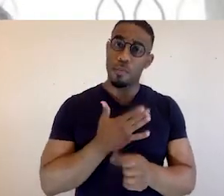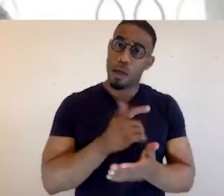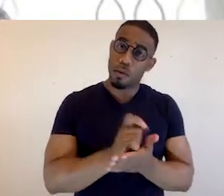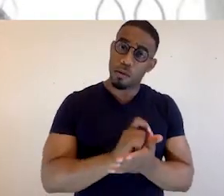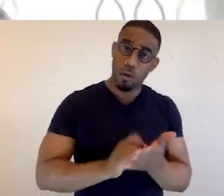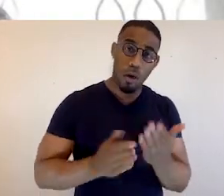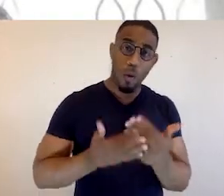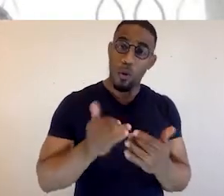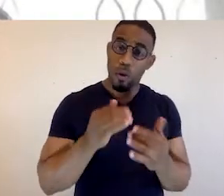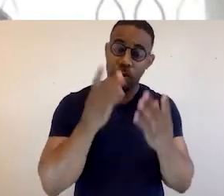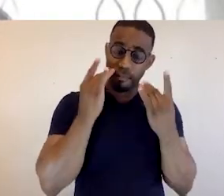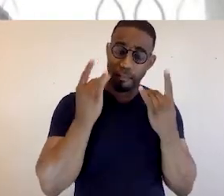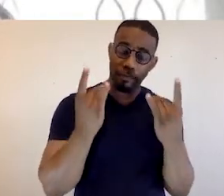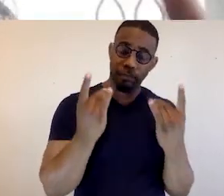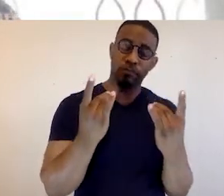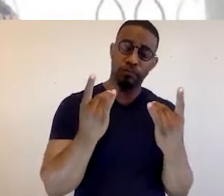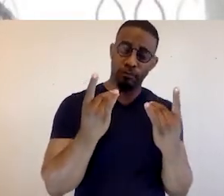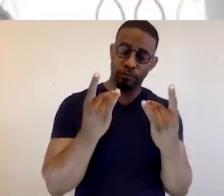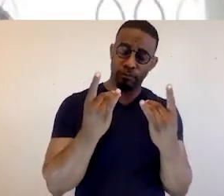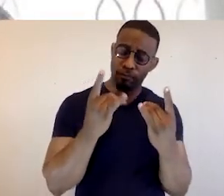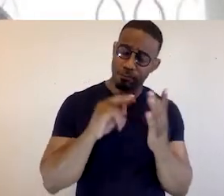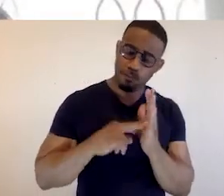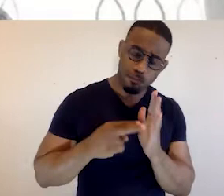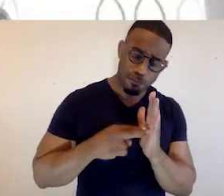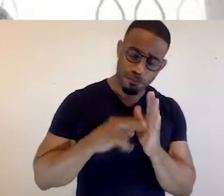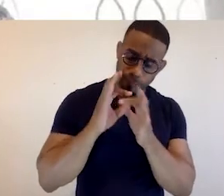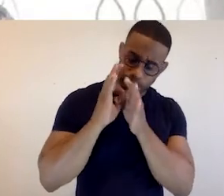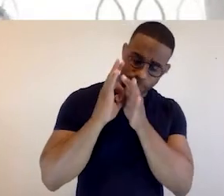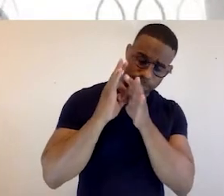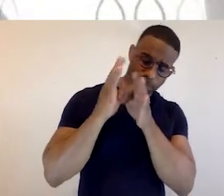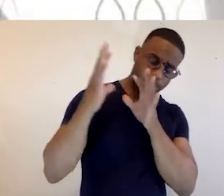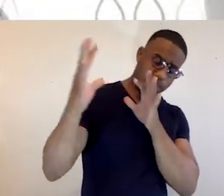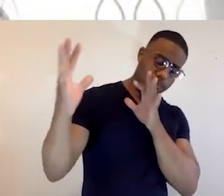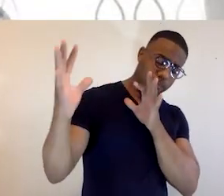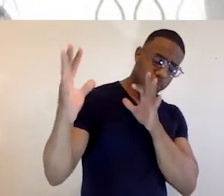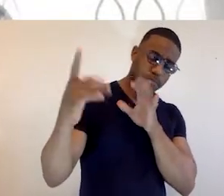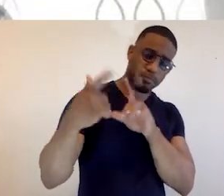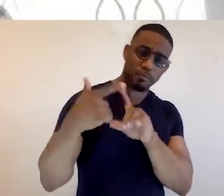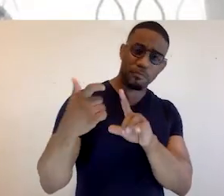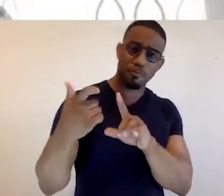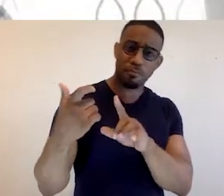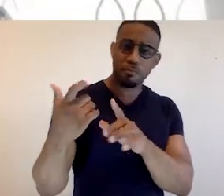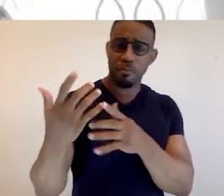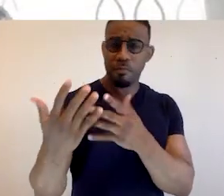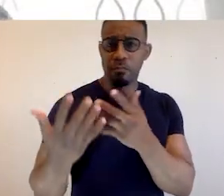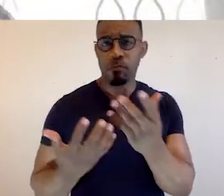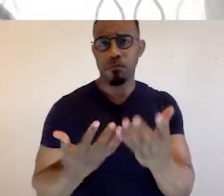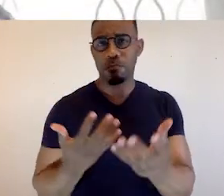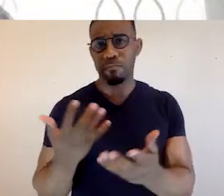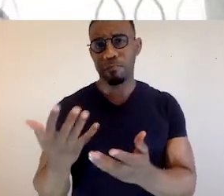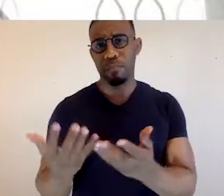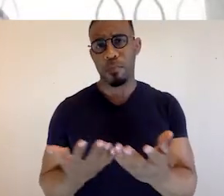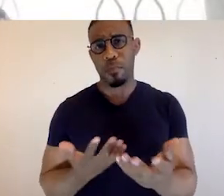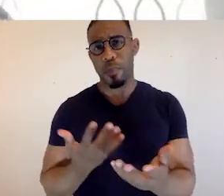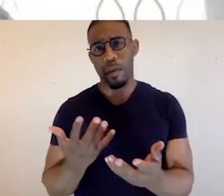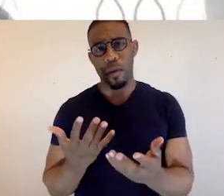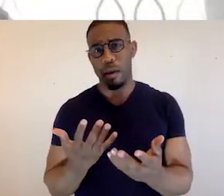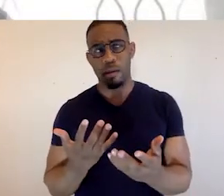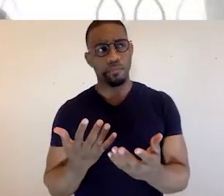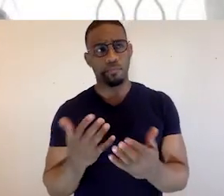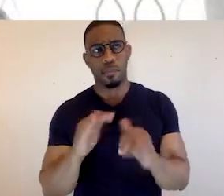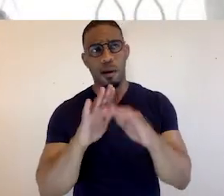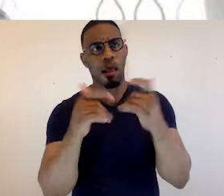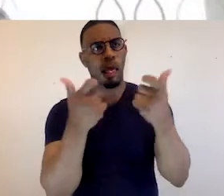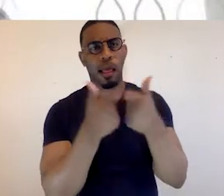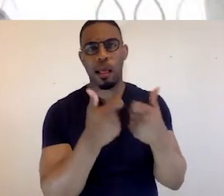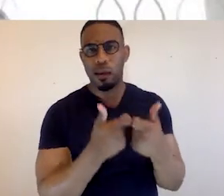journaling almost as meditation to intentionally detach from uh, all of the